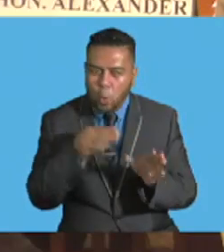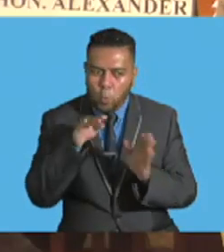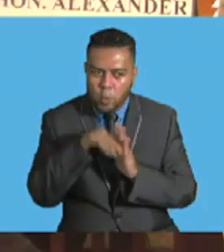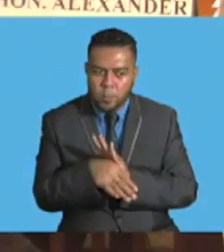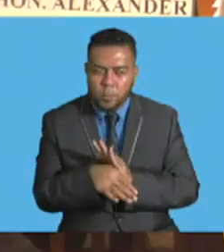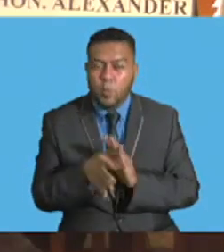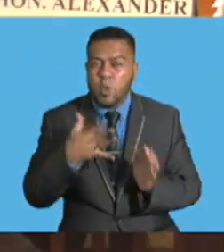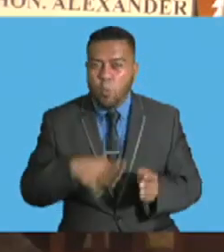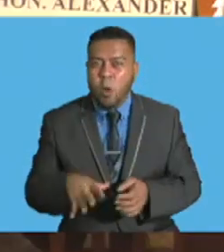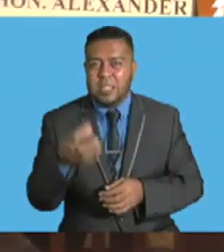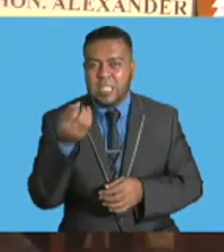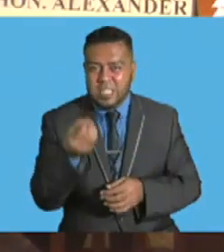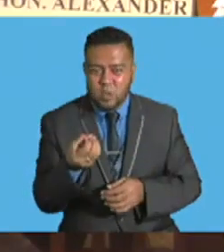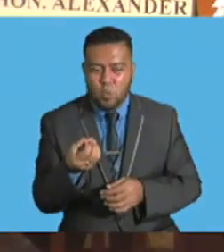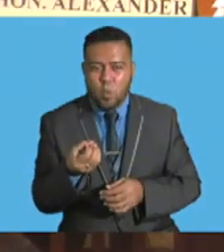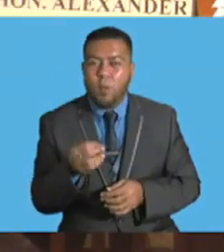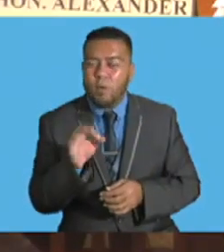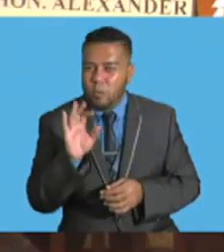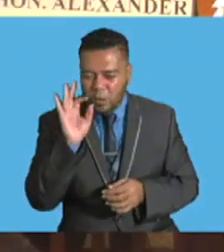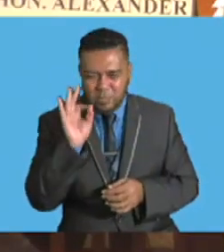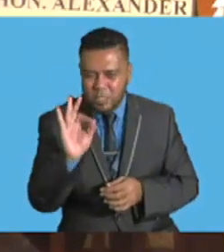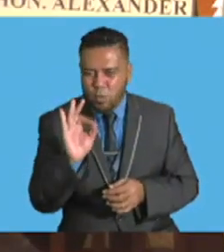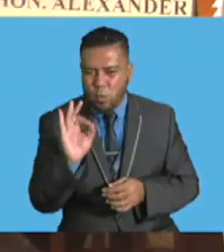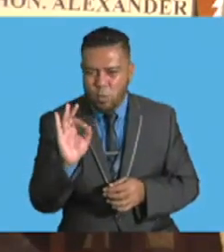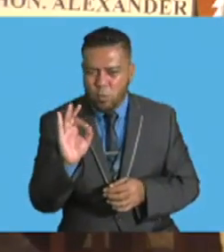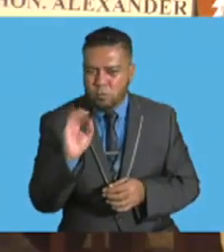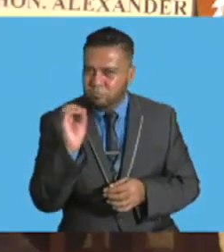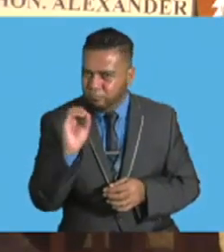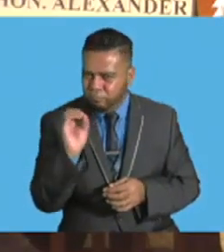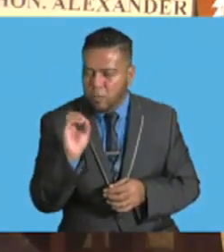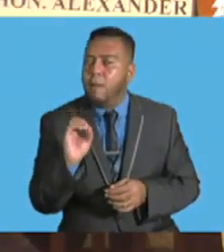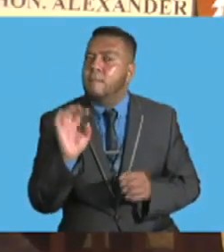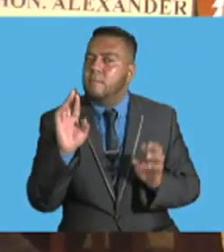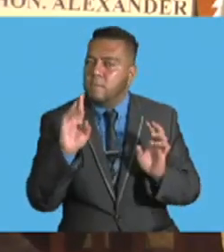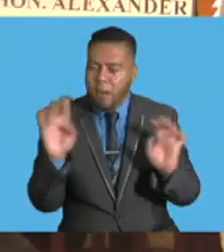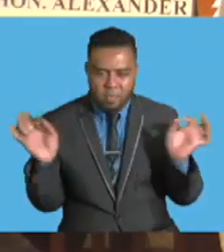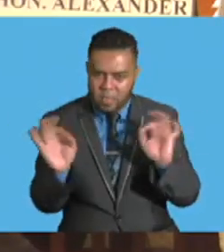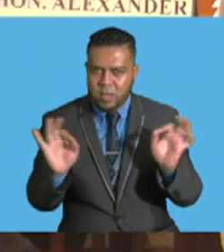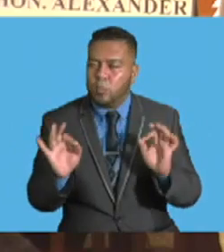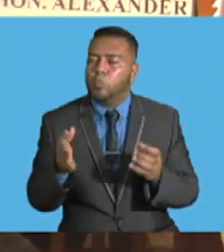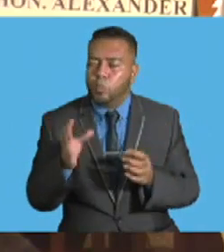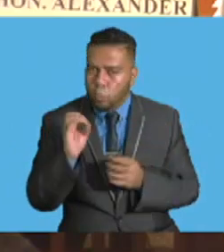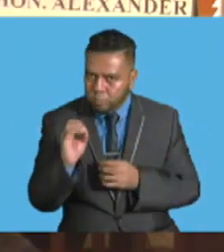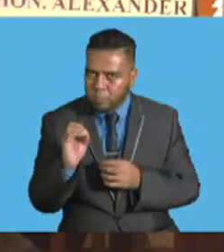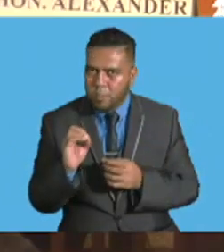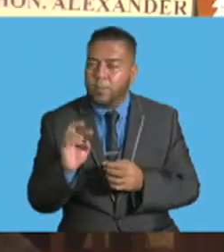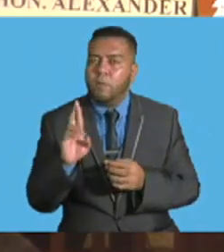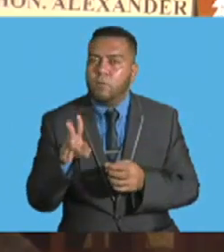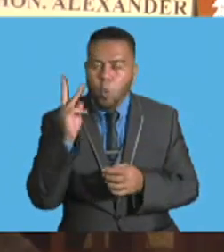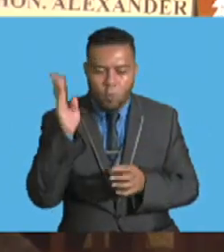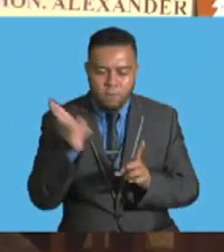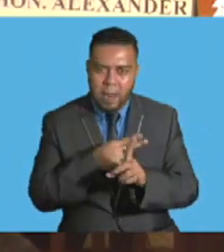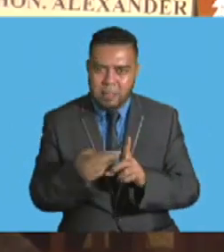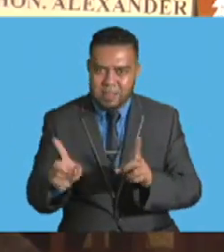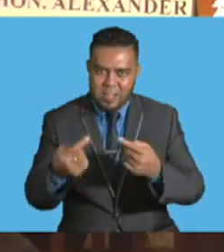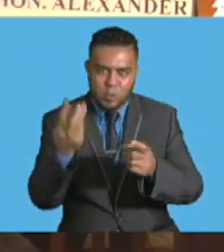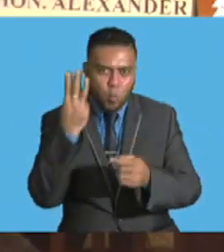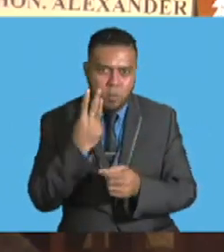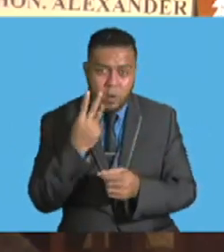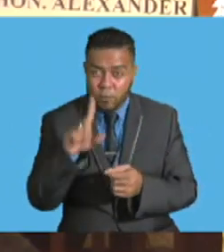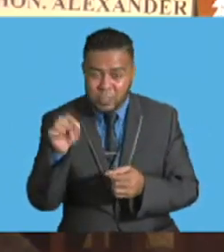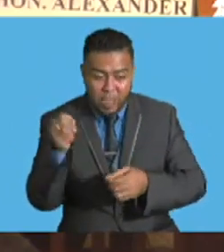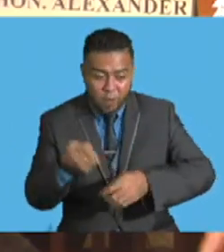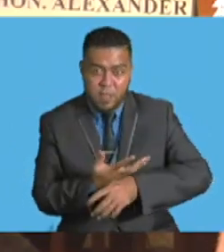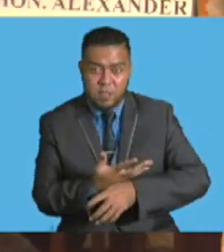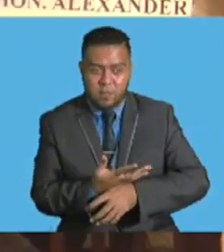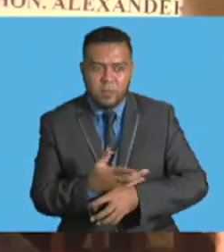want a zero statistic for these types of offenses against women and children. So if we're to look at how effective the policies and programs